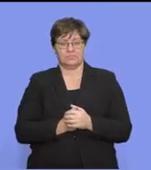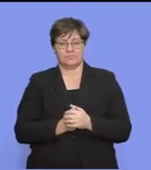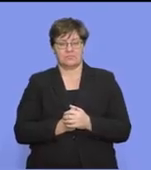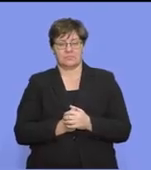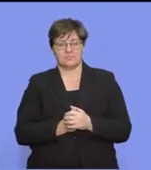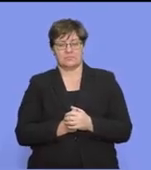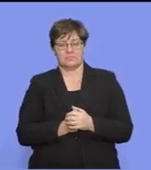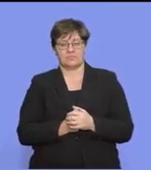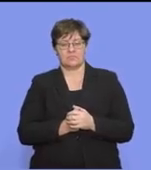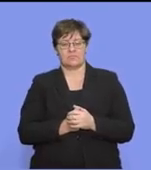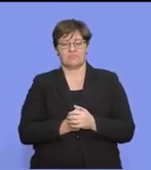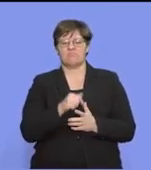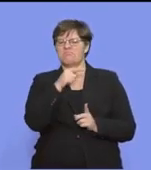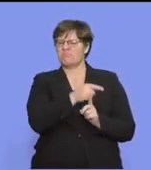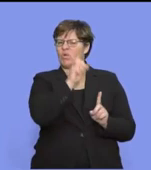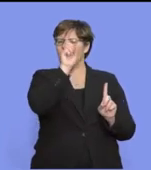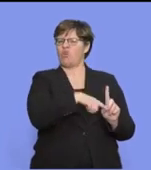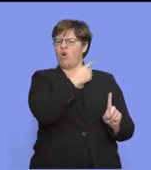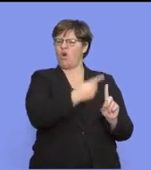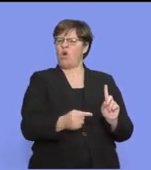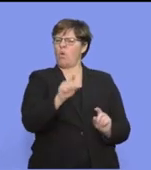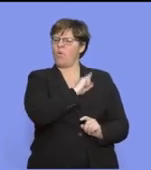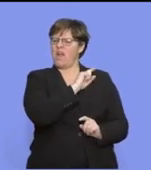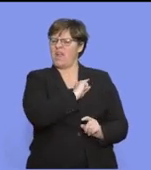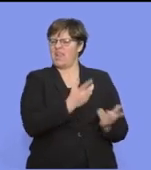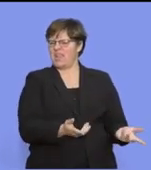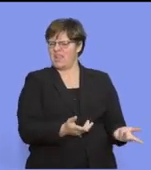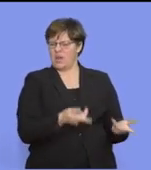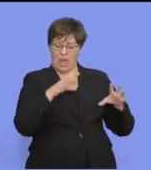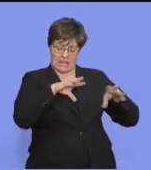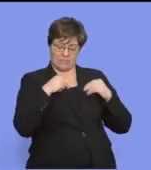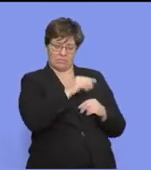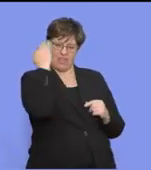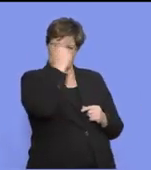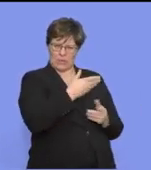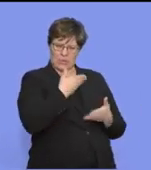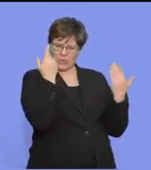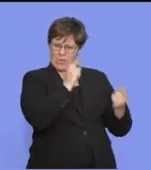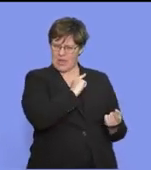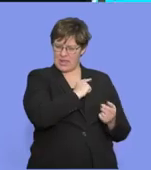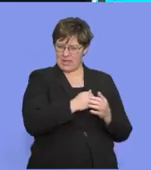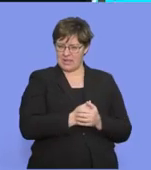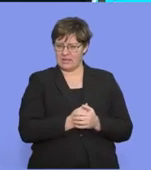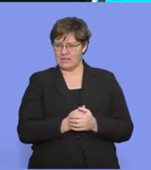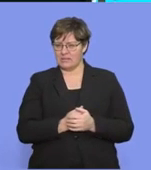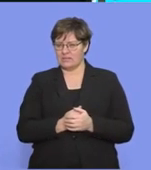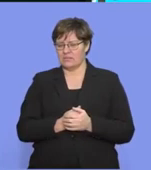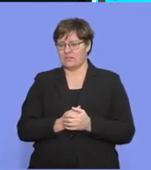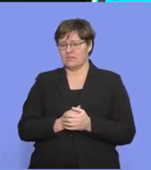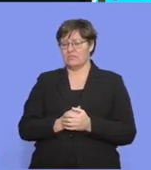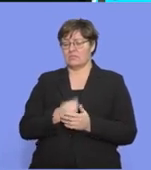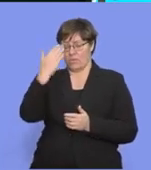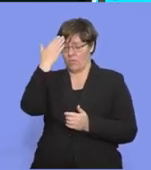Okay, so why was Lamarck wrong? Why do we not accept his theory? Okay, so we